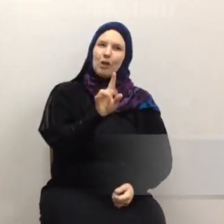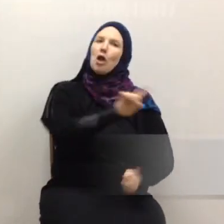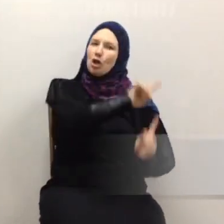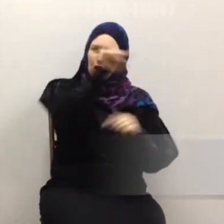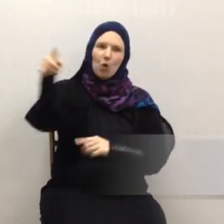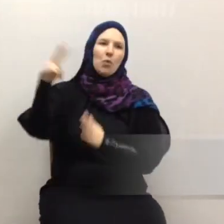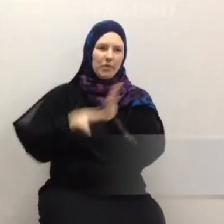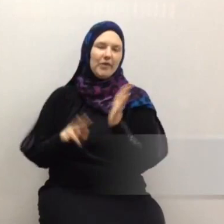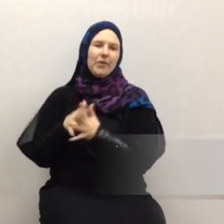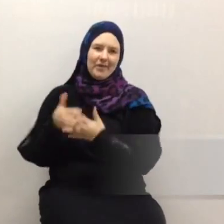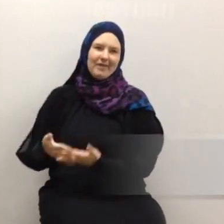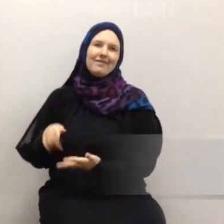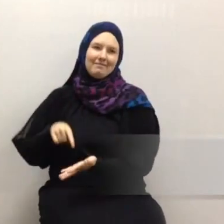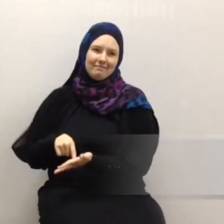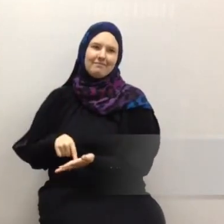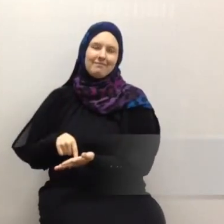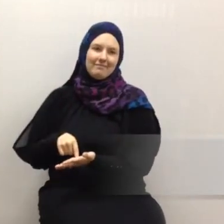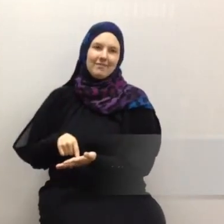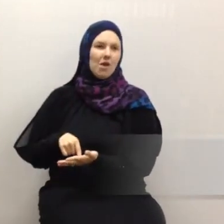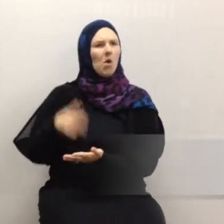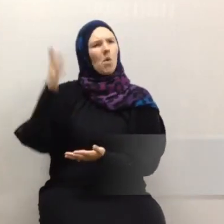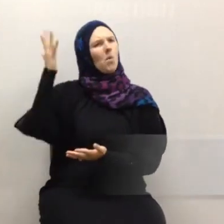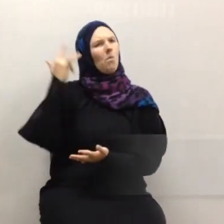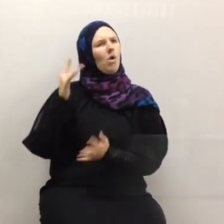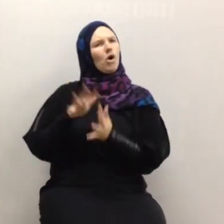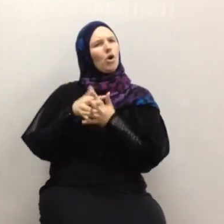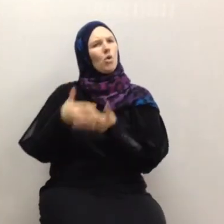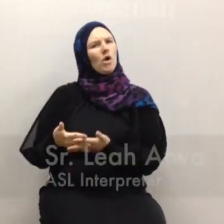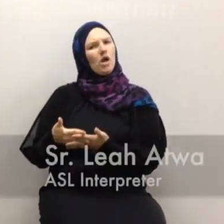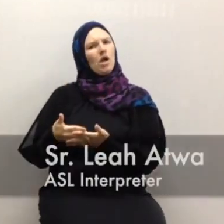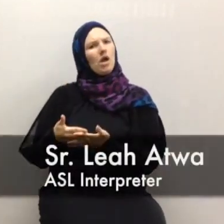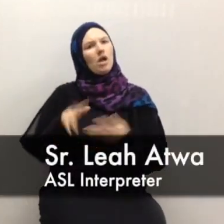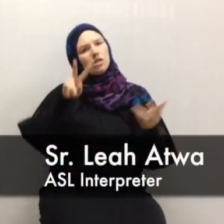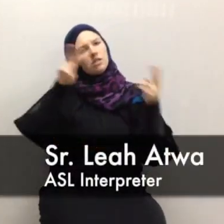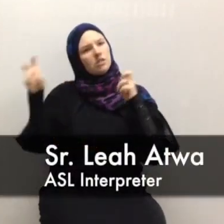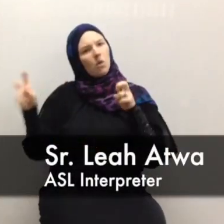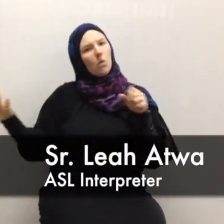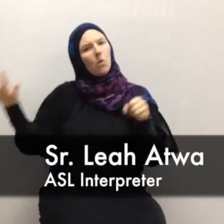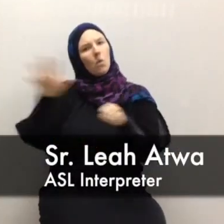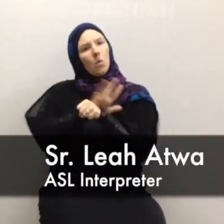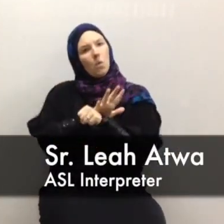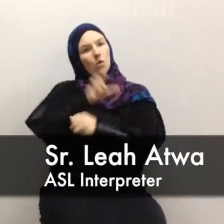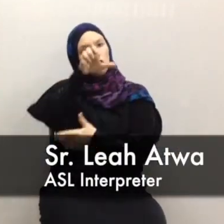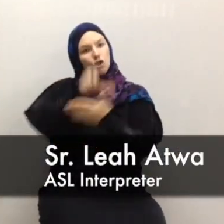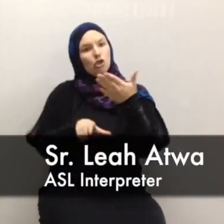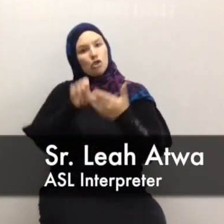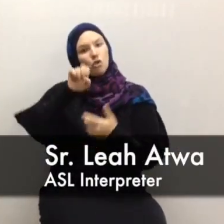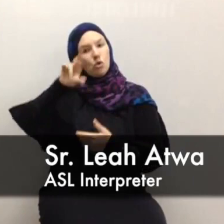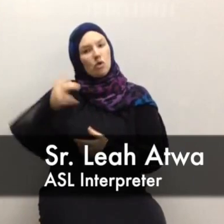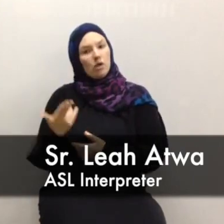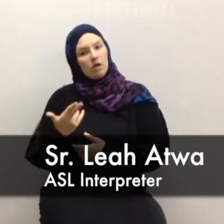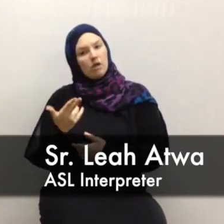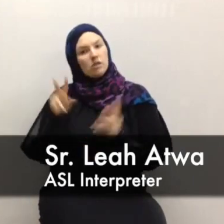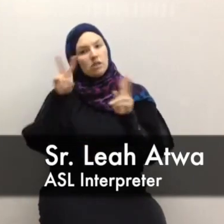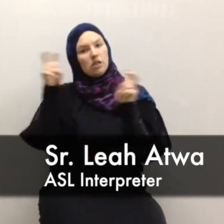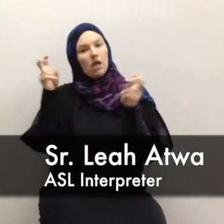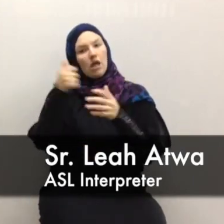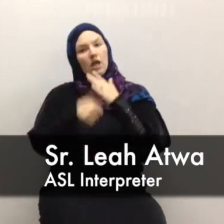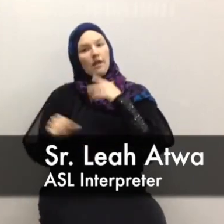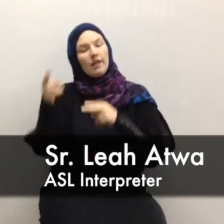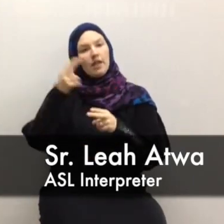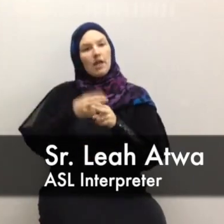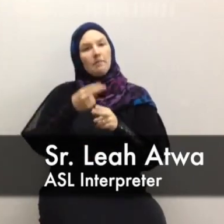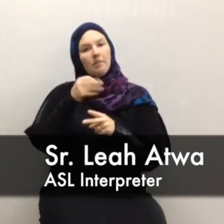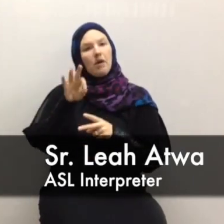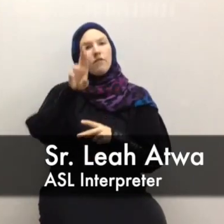Why does the Quran title an entire surah under the name of Rome,